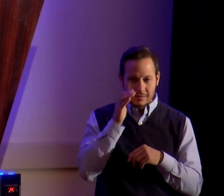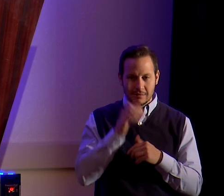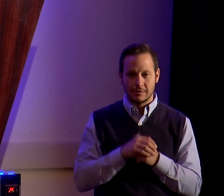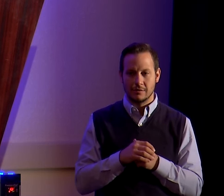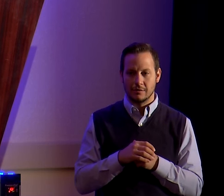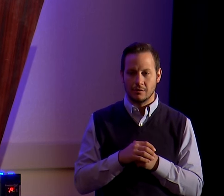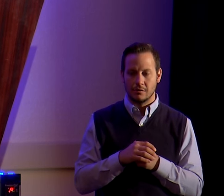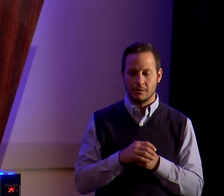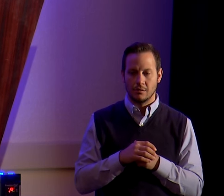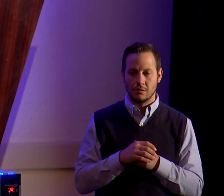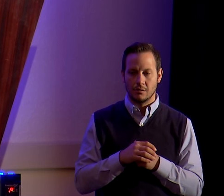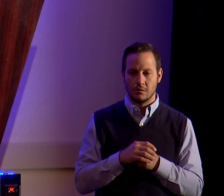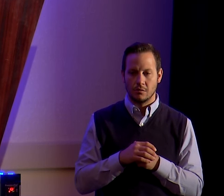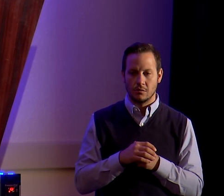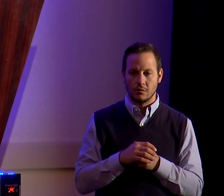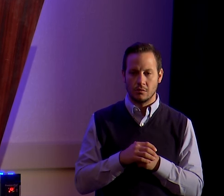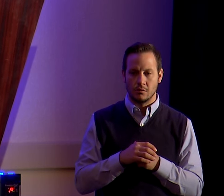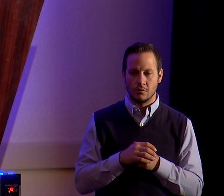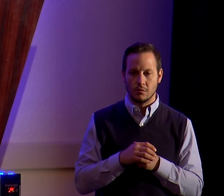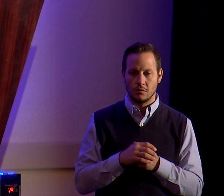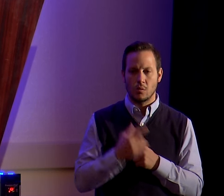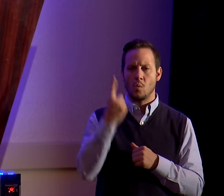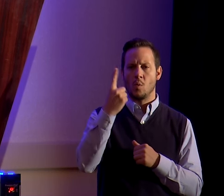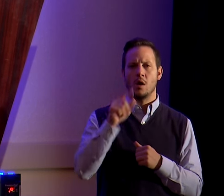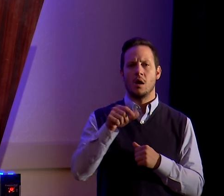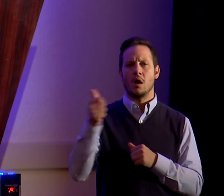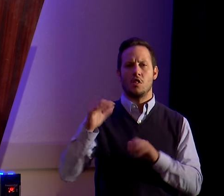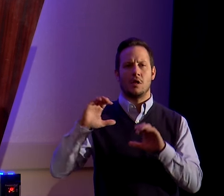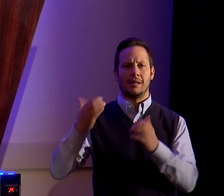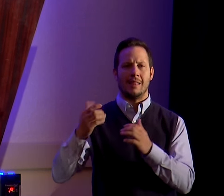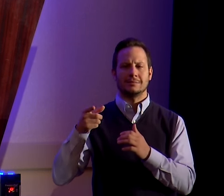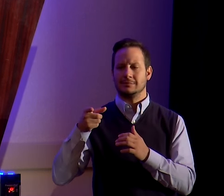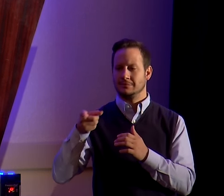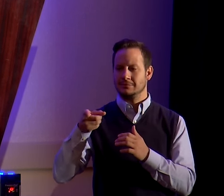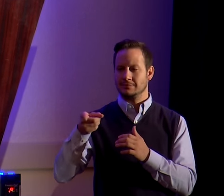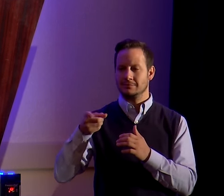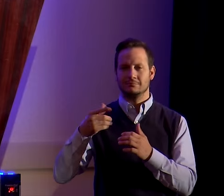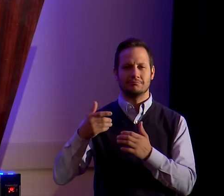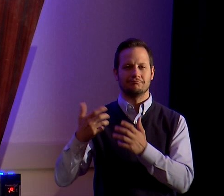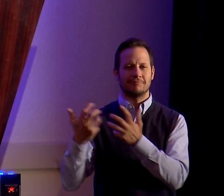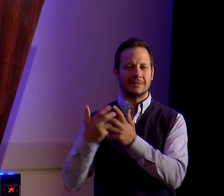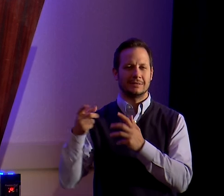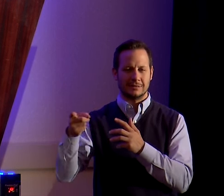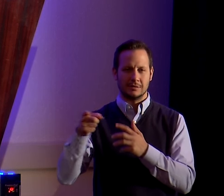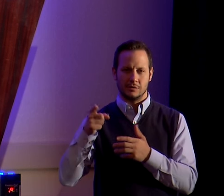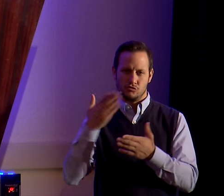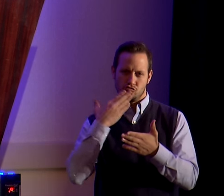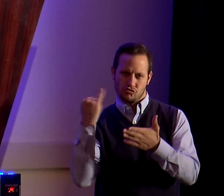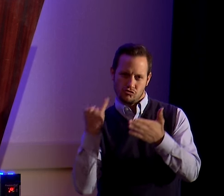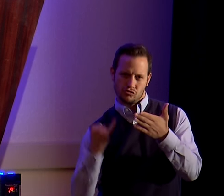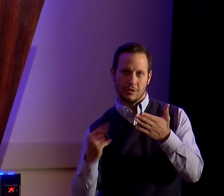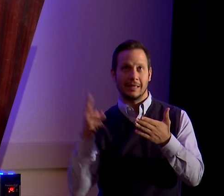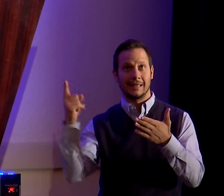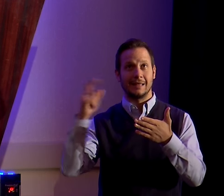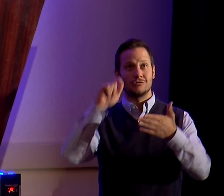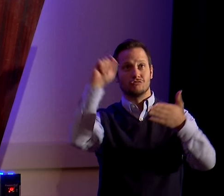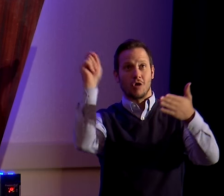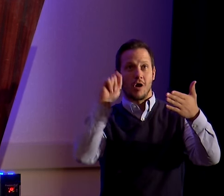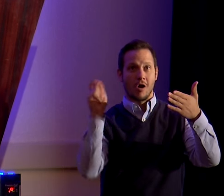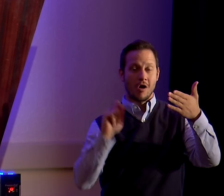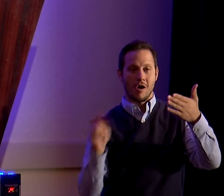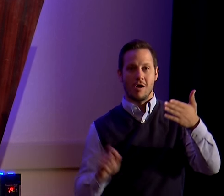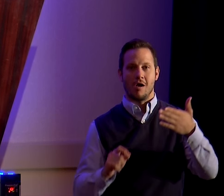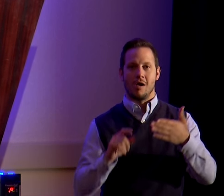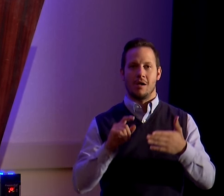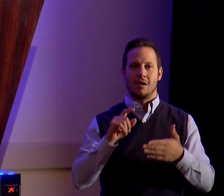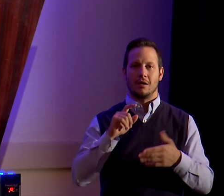one of our more artistic classmates was on the blackboard drawing the landing craft, like